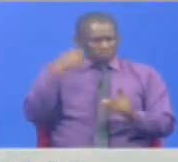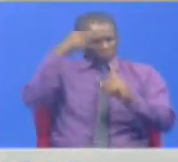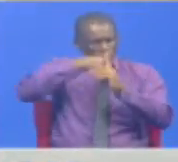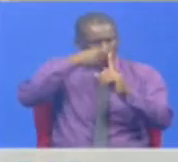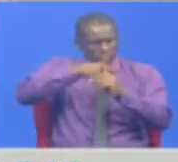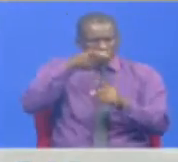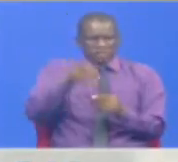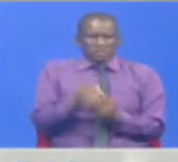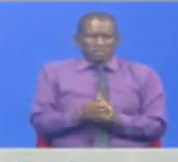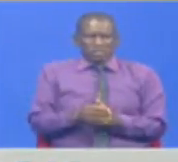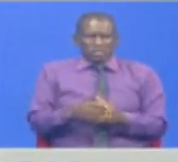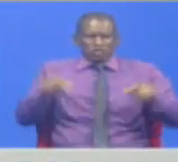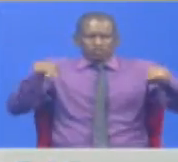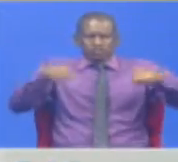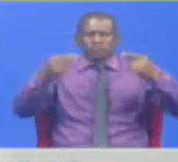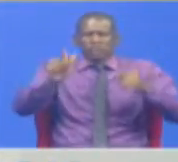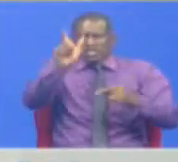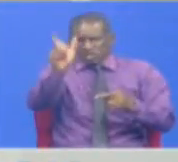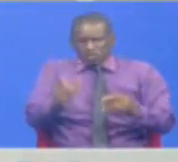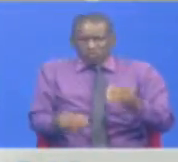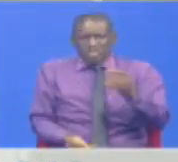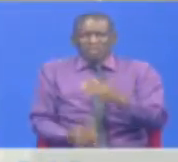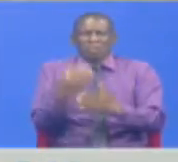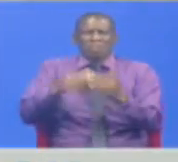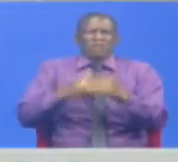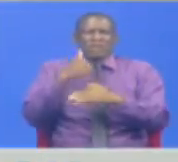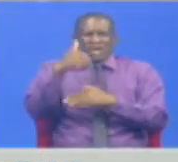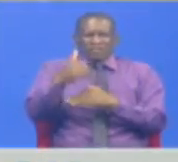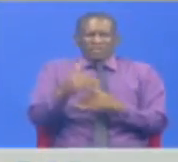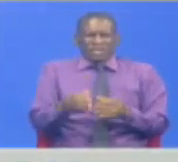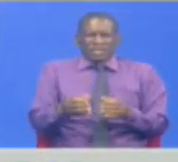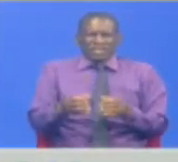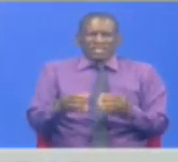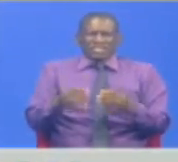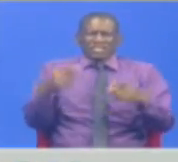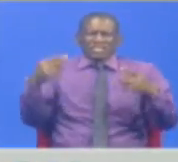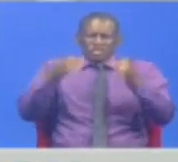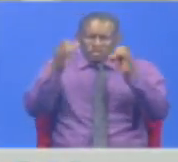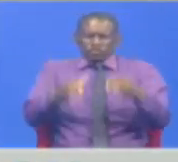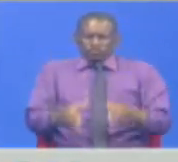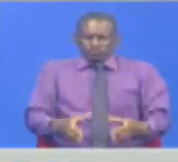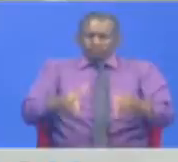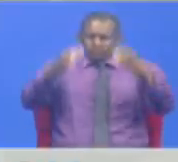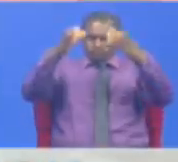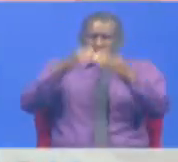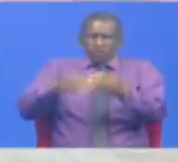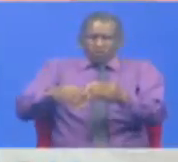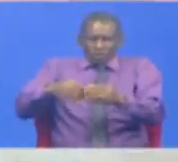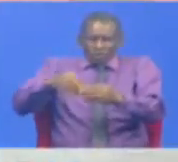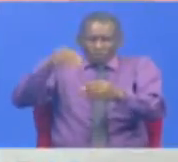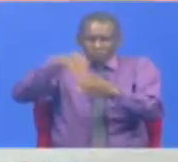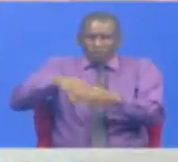The recent fighting in the region erupted after new beacons were erected by the Kenya Forest Service. Lakini sio hii aliweka